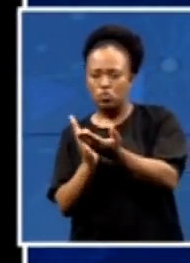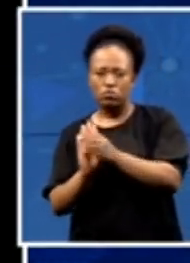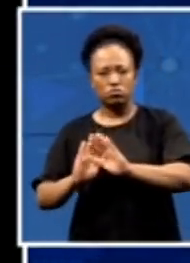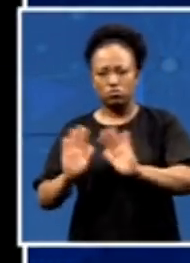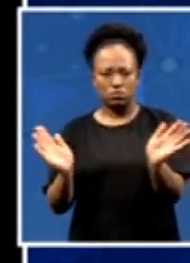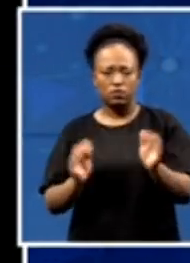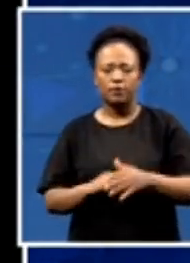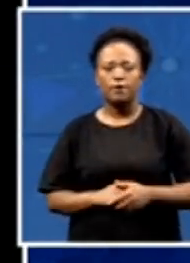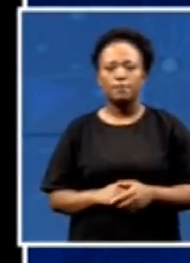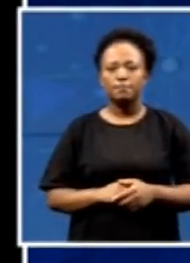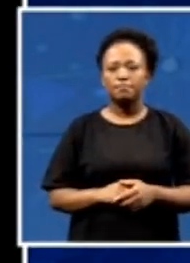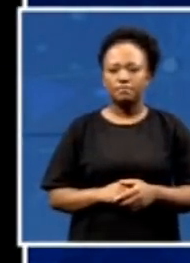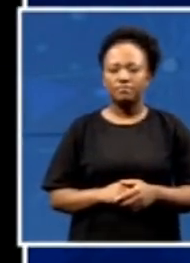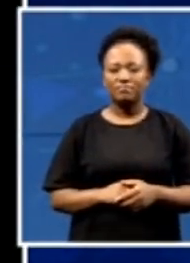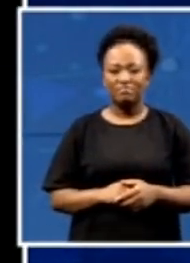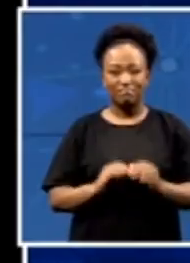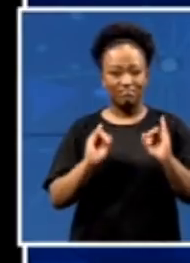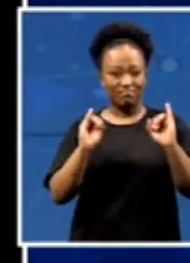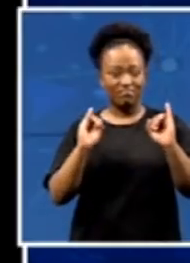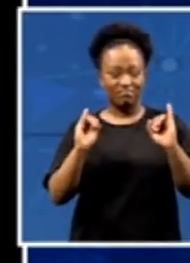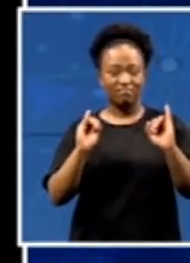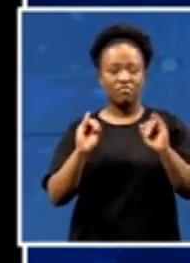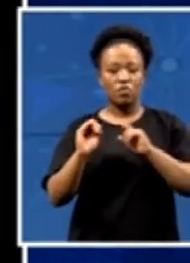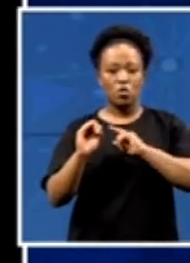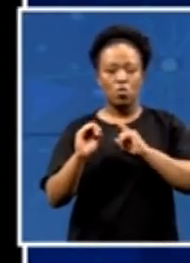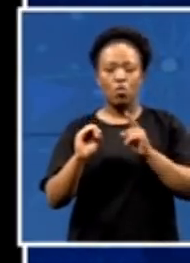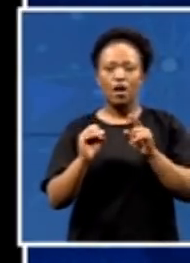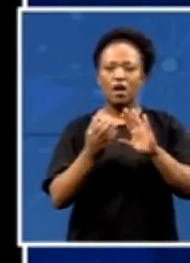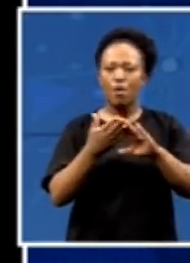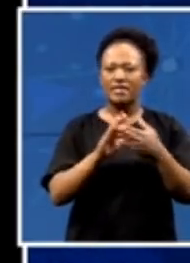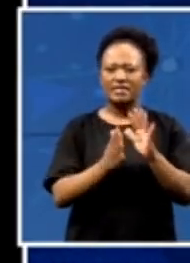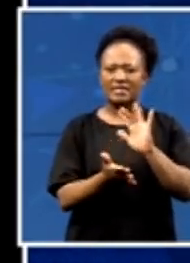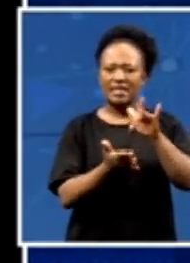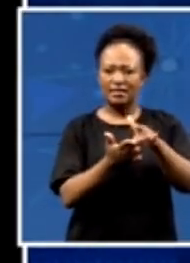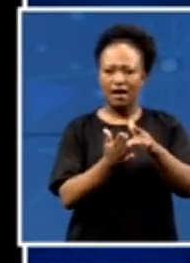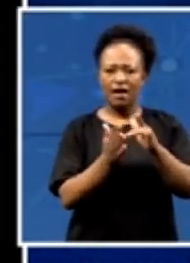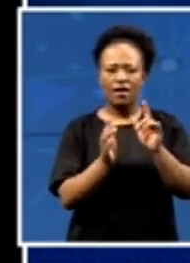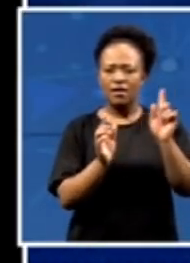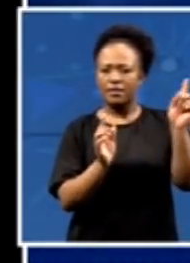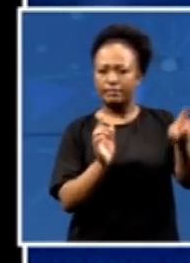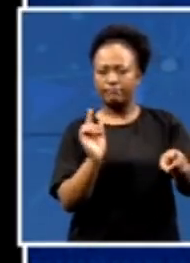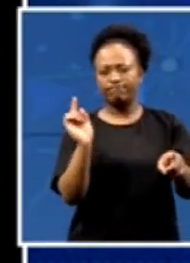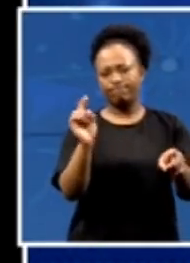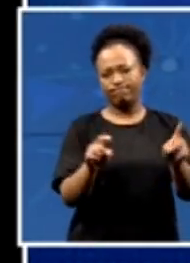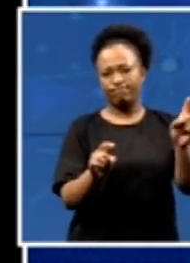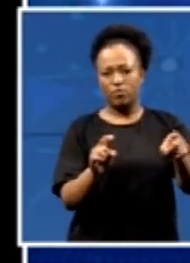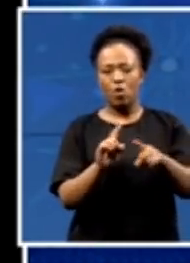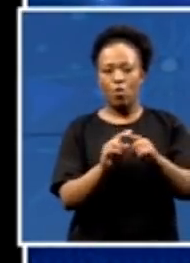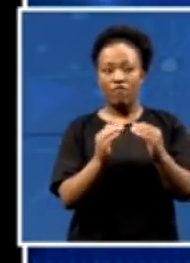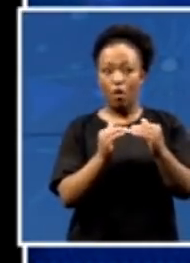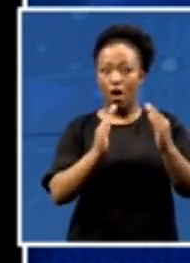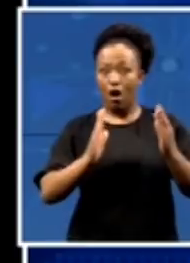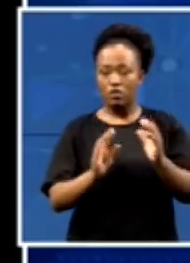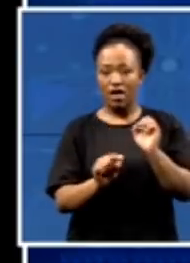refuge or community centers, they can stay there. If their houses have also been affected, I can tell you that even